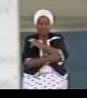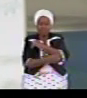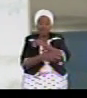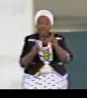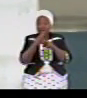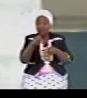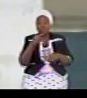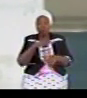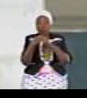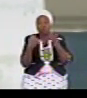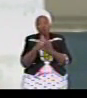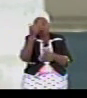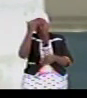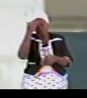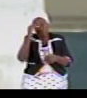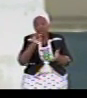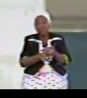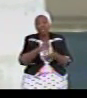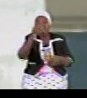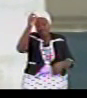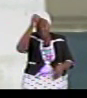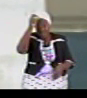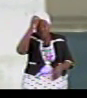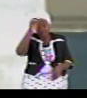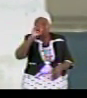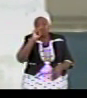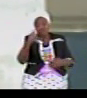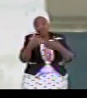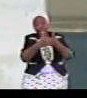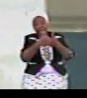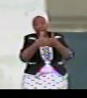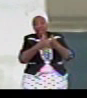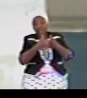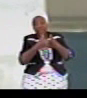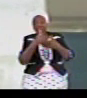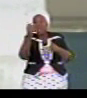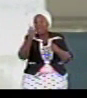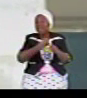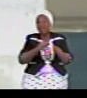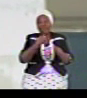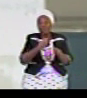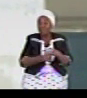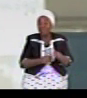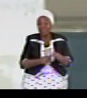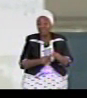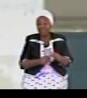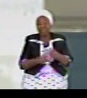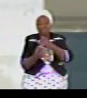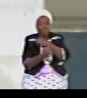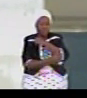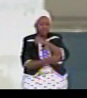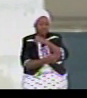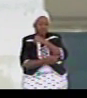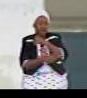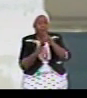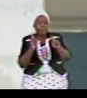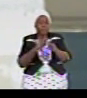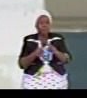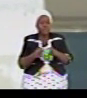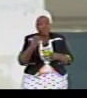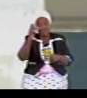Satan is behind every temptation. But Satan is